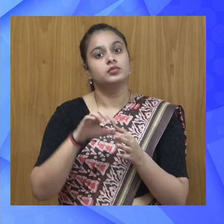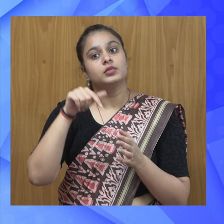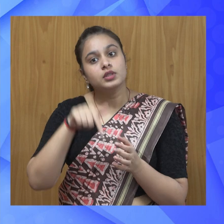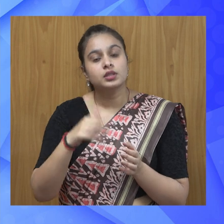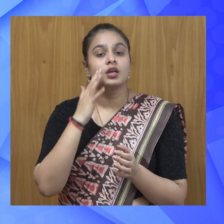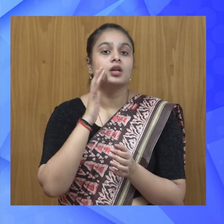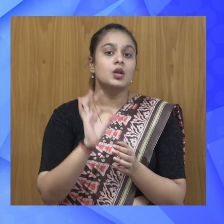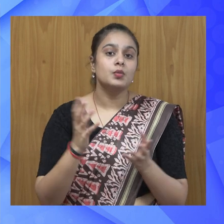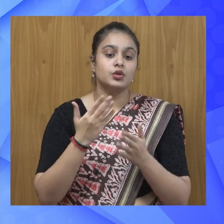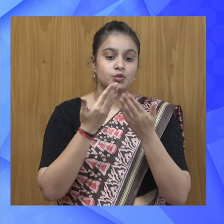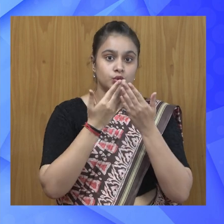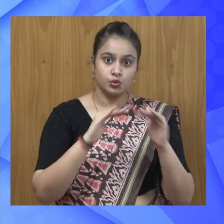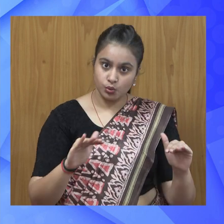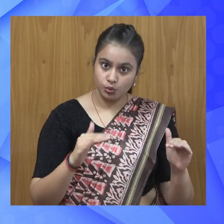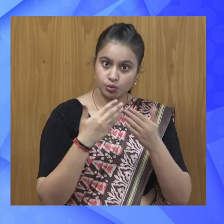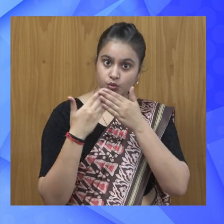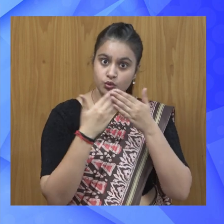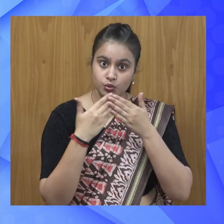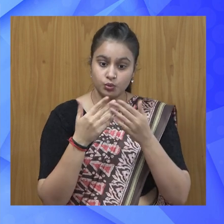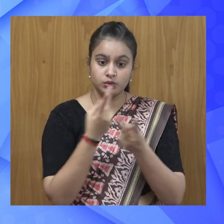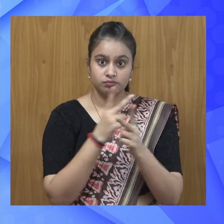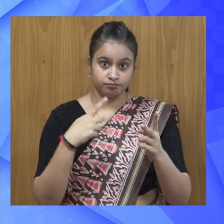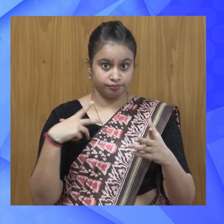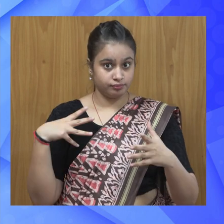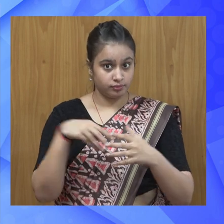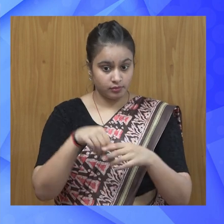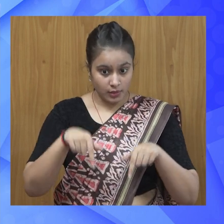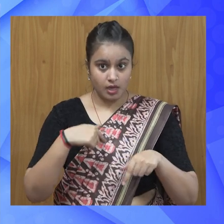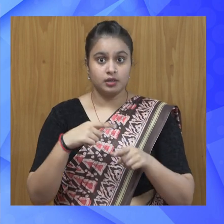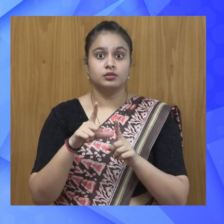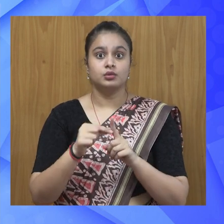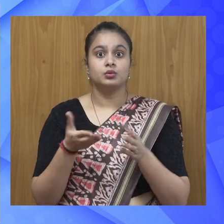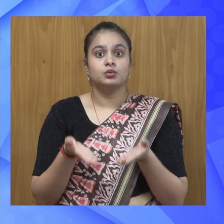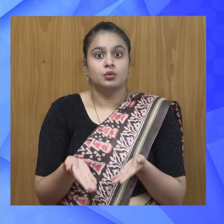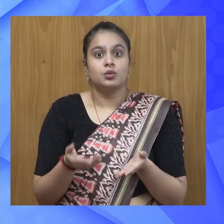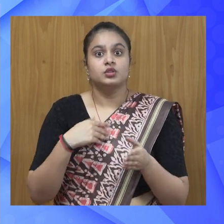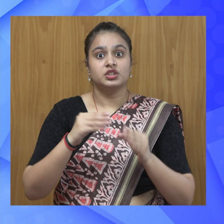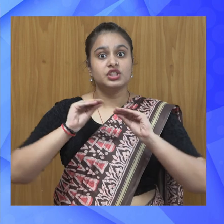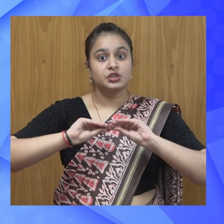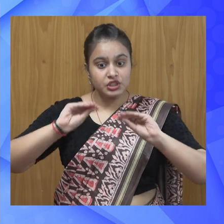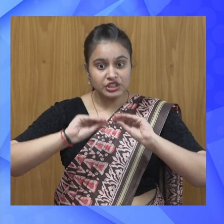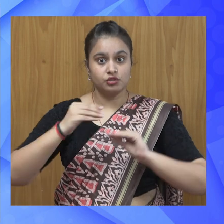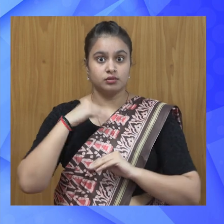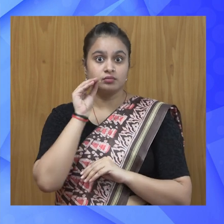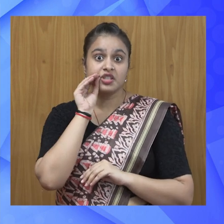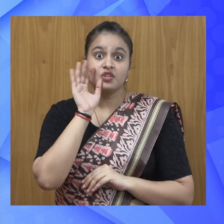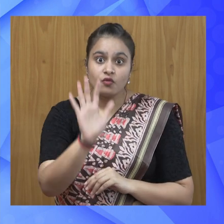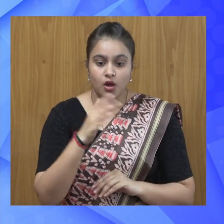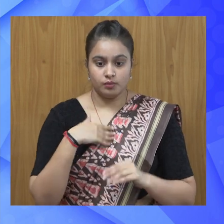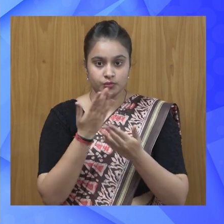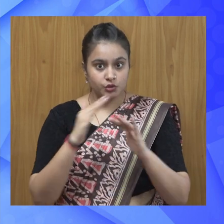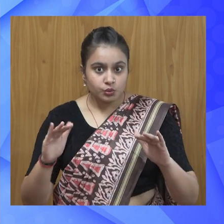becomes very important for the schools to take it proactively, like what we are doing today, to teach you, to tell you that